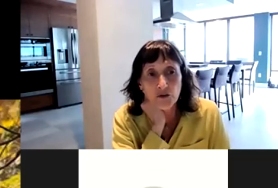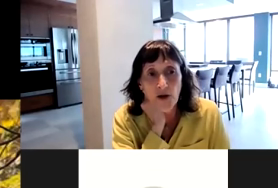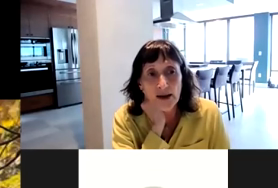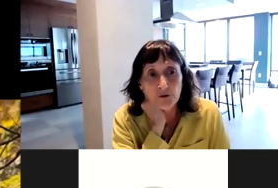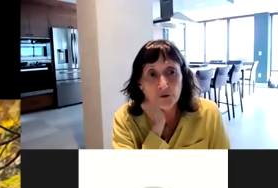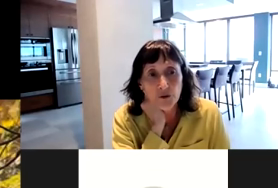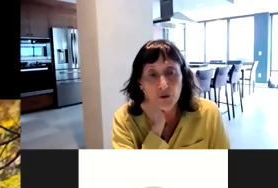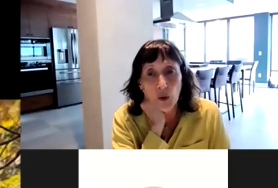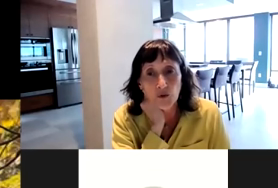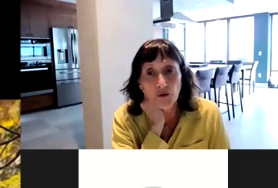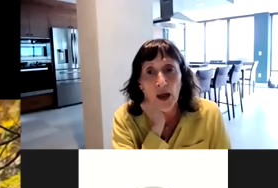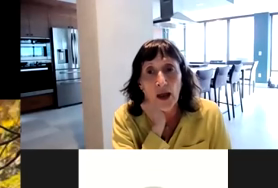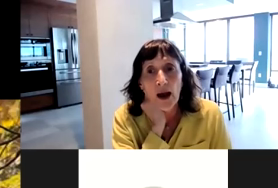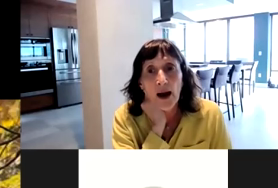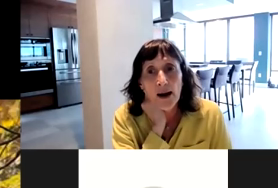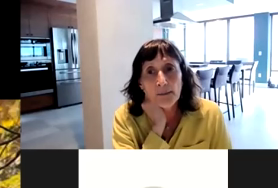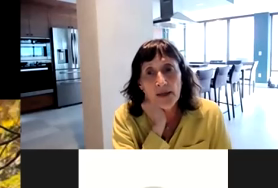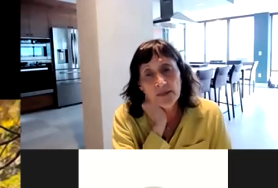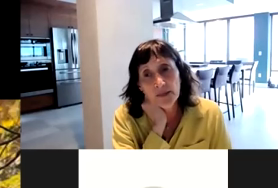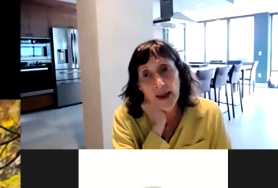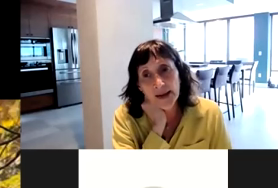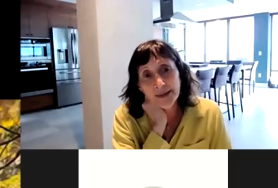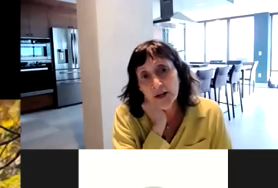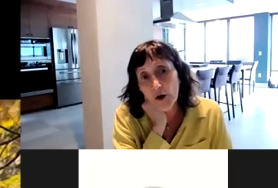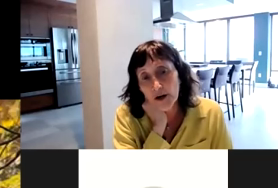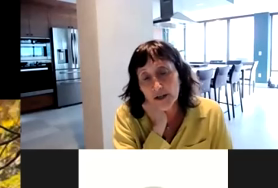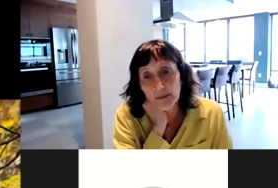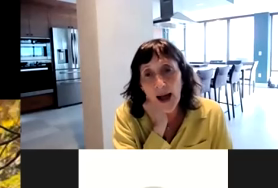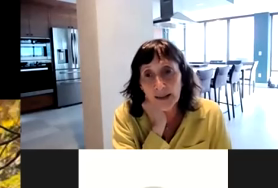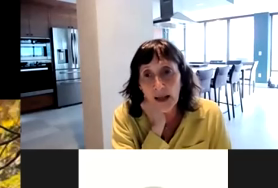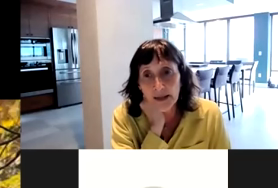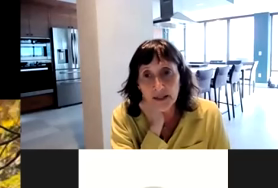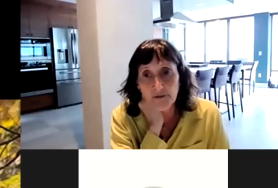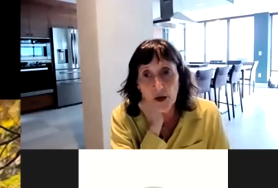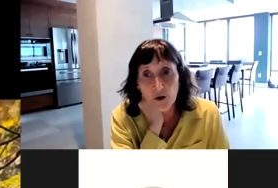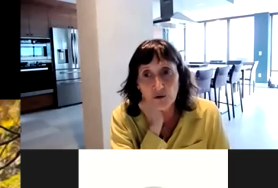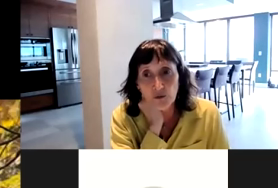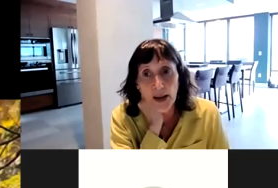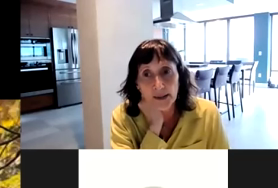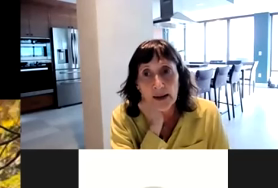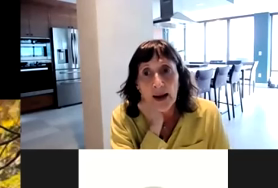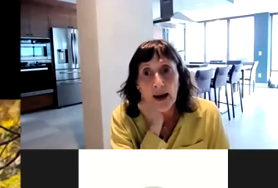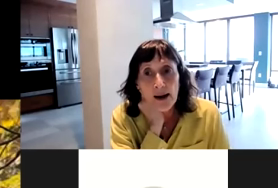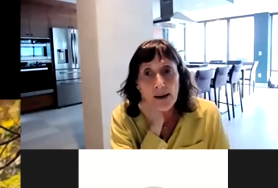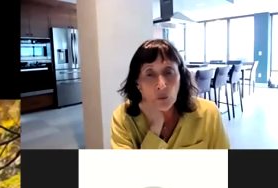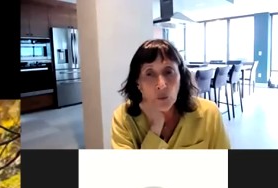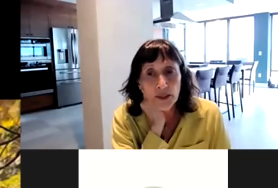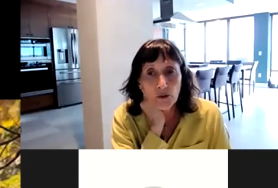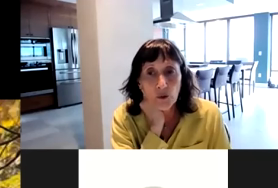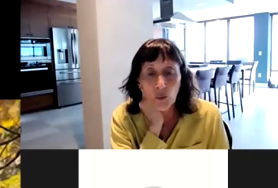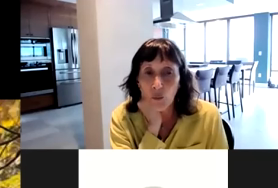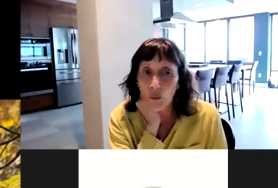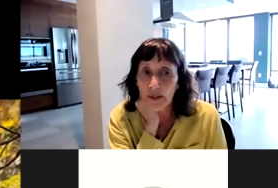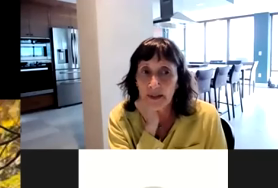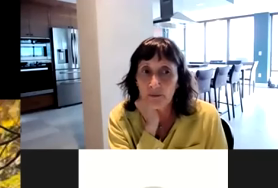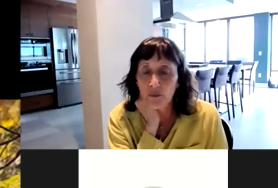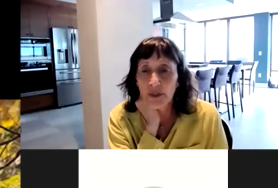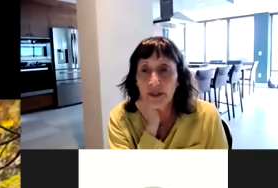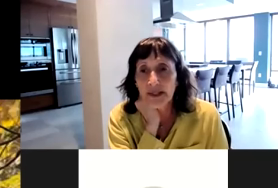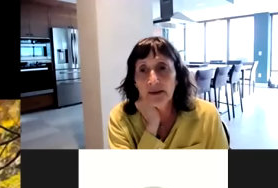common survival tools. And here are some highlights of those, but